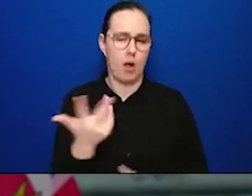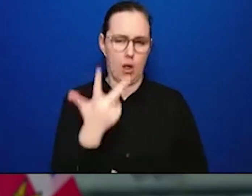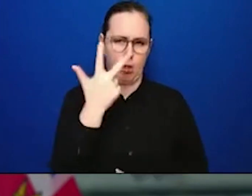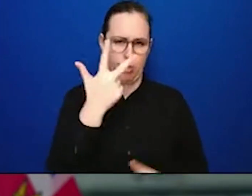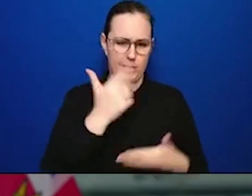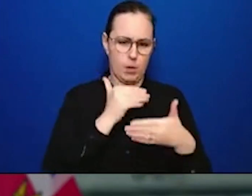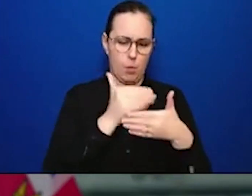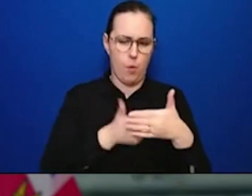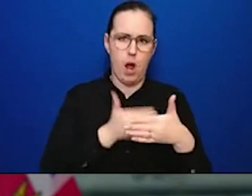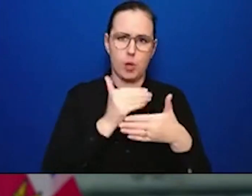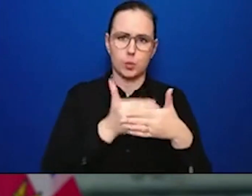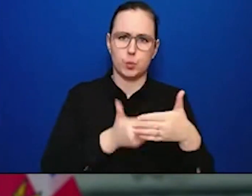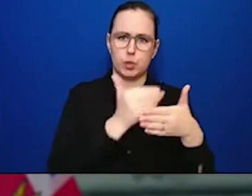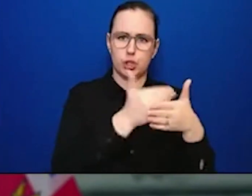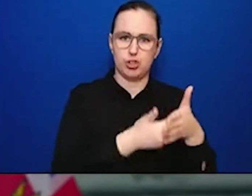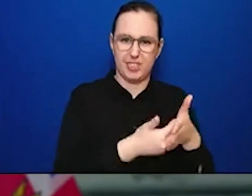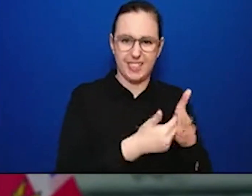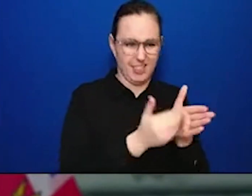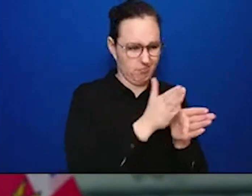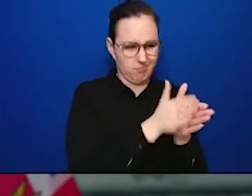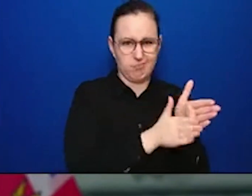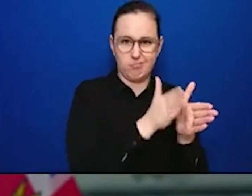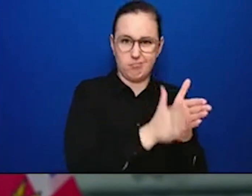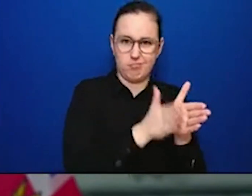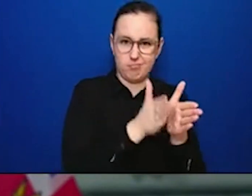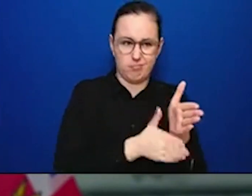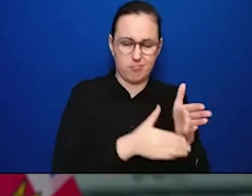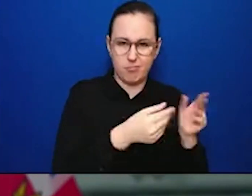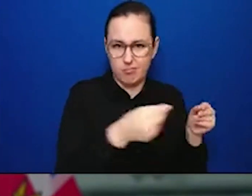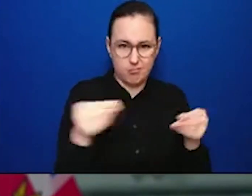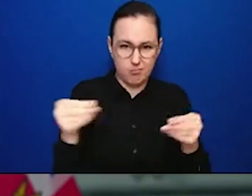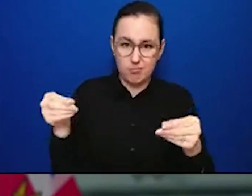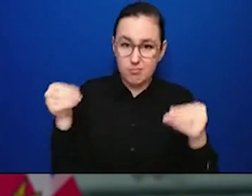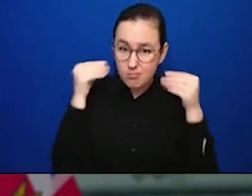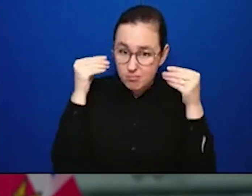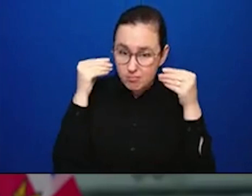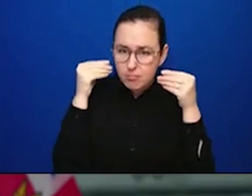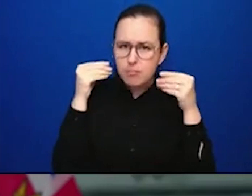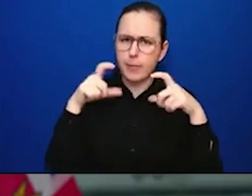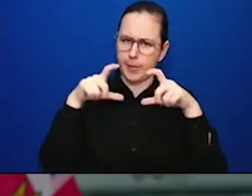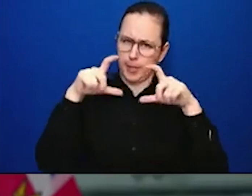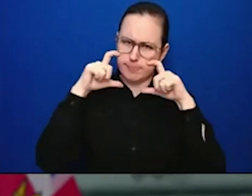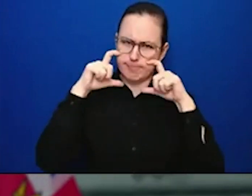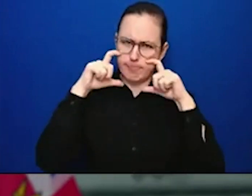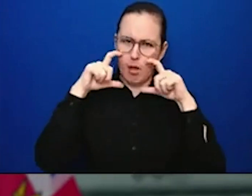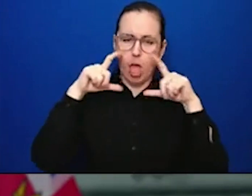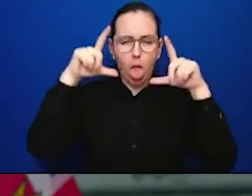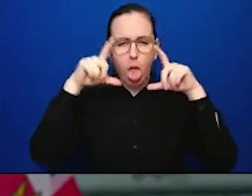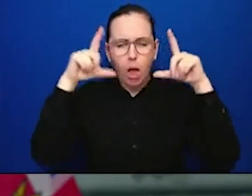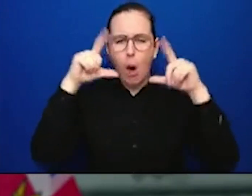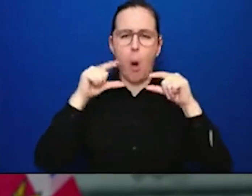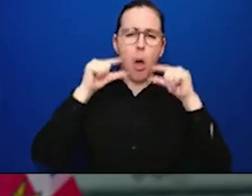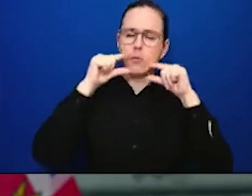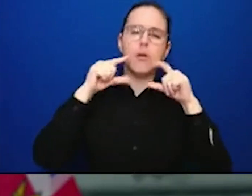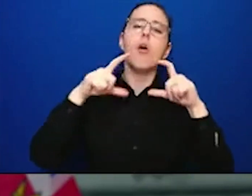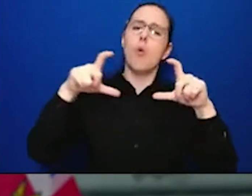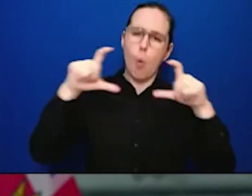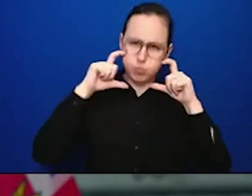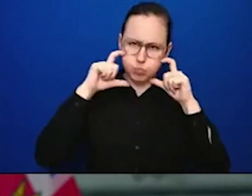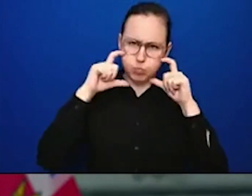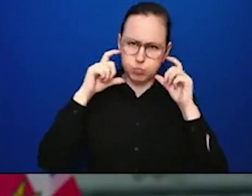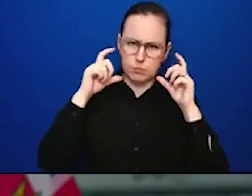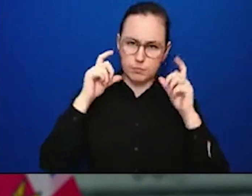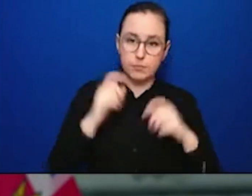protective if it's the one that you're wearing. And remember that the mask alone, of course, is not your only protection. You need to use all of